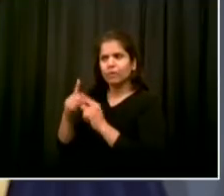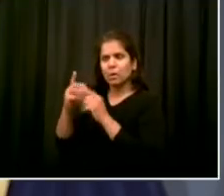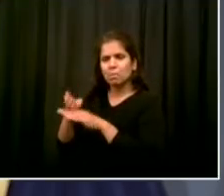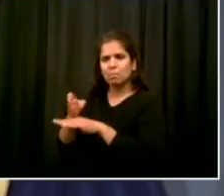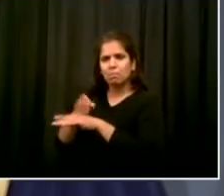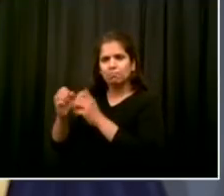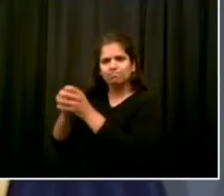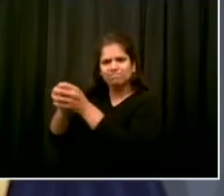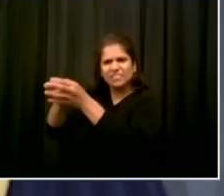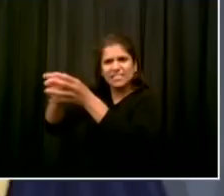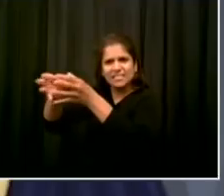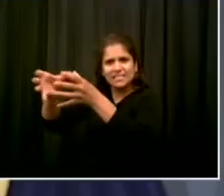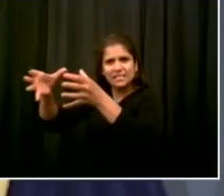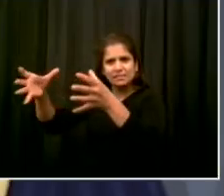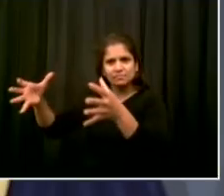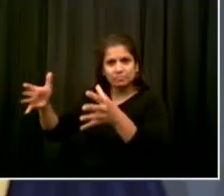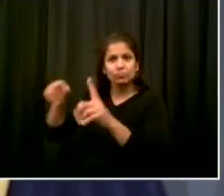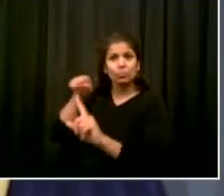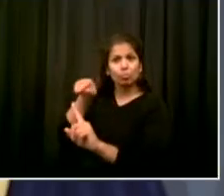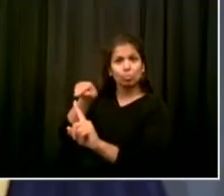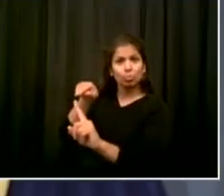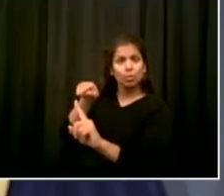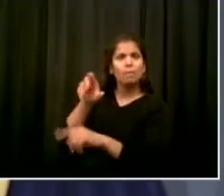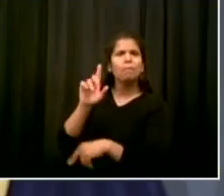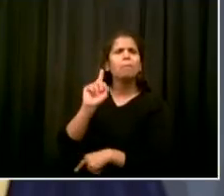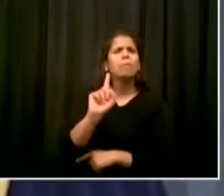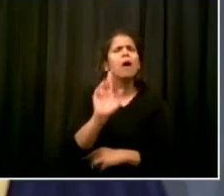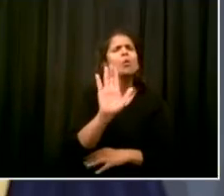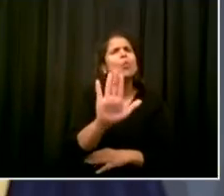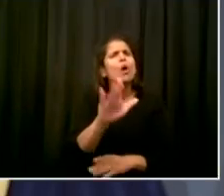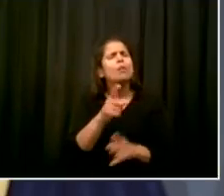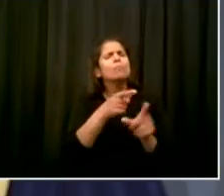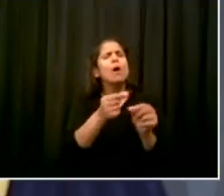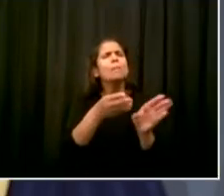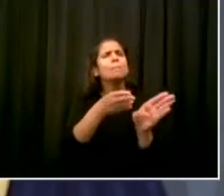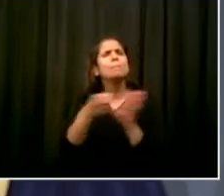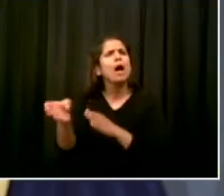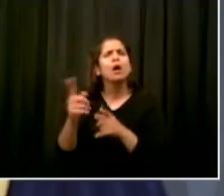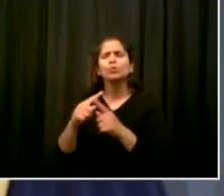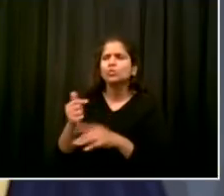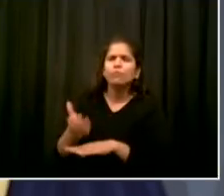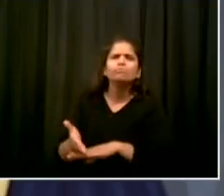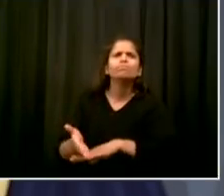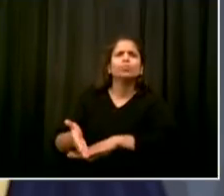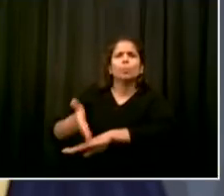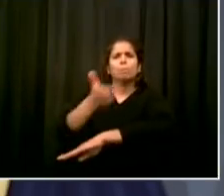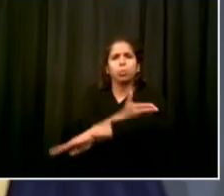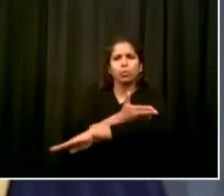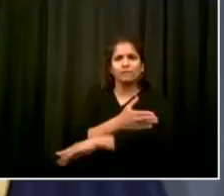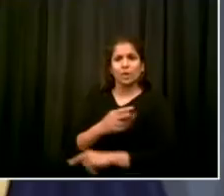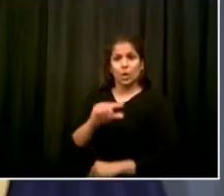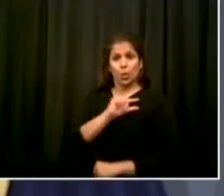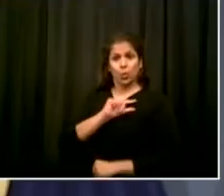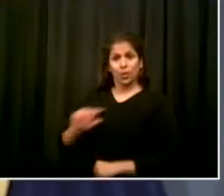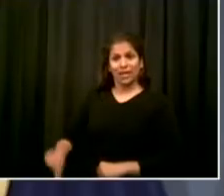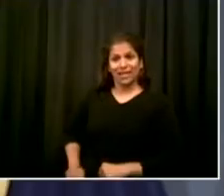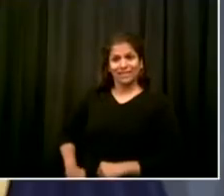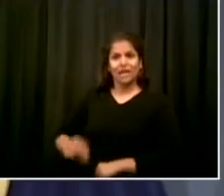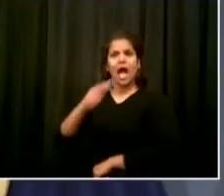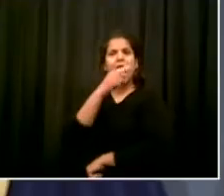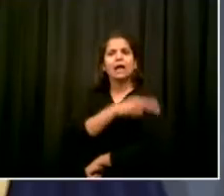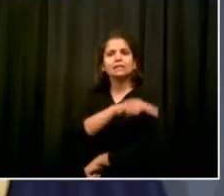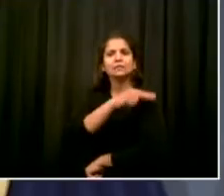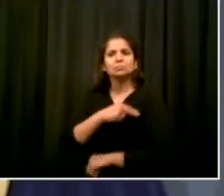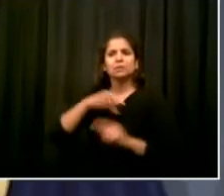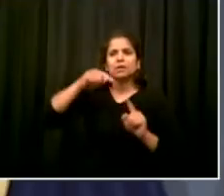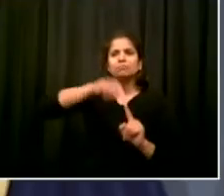most populous and the most diverse borough in New York City? Thanks. No, thank you, Katie. Very important question. And I'll start, and if Dr.